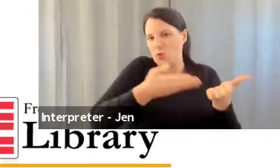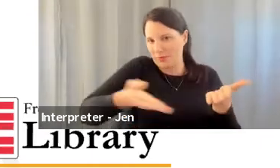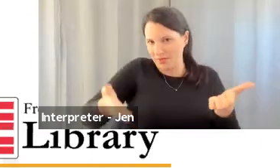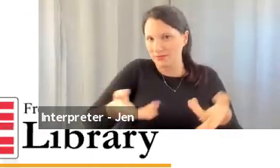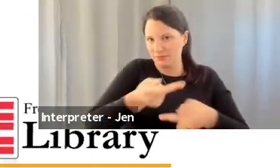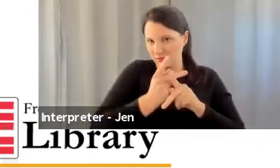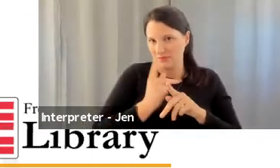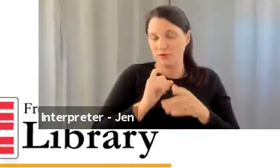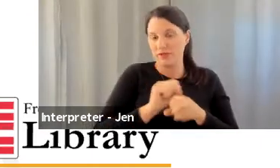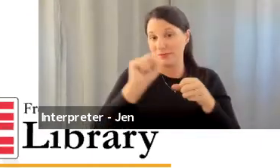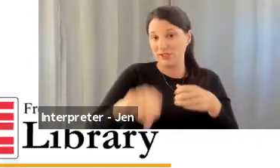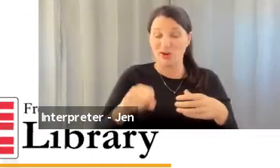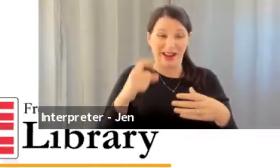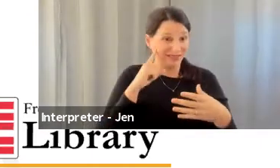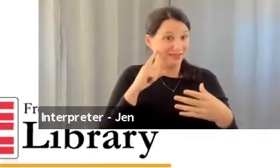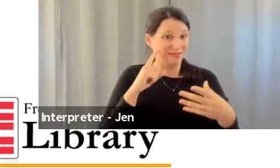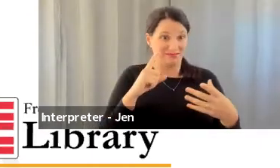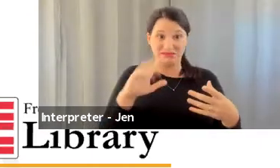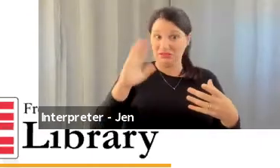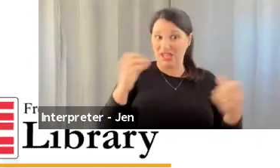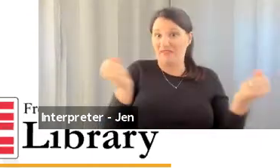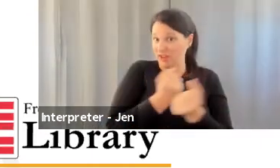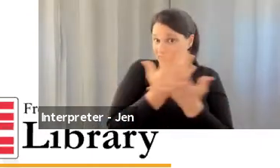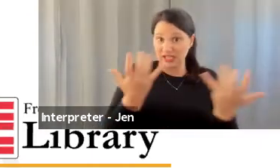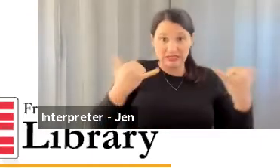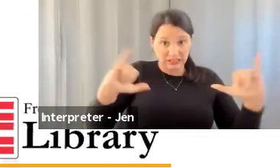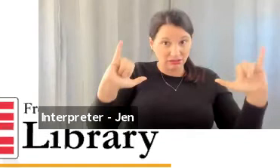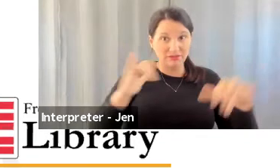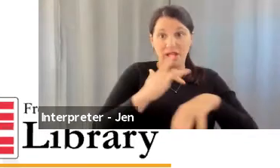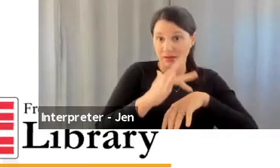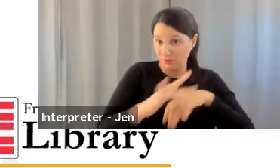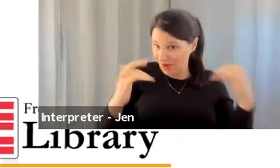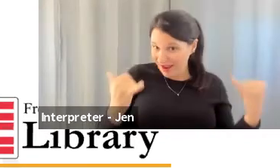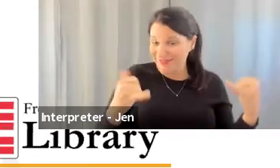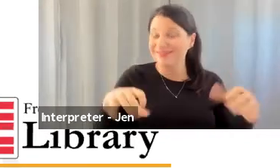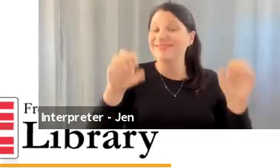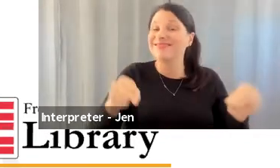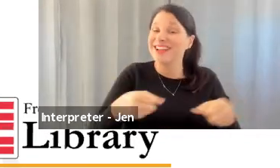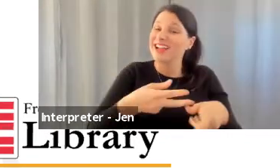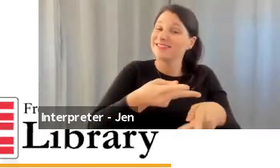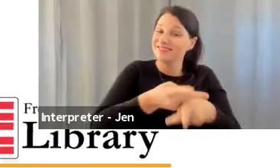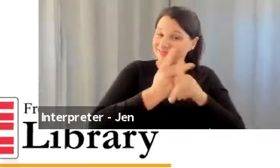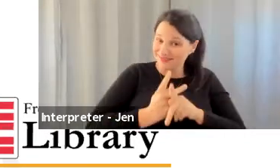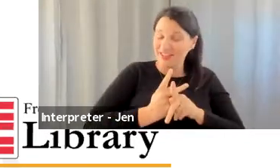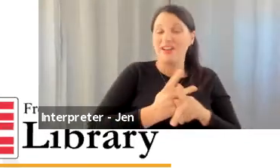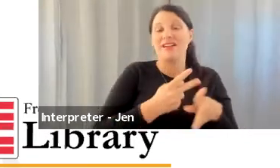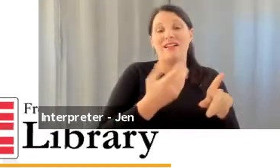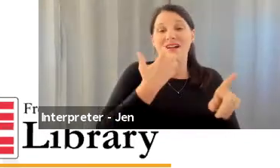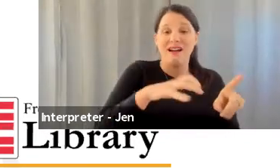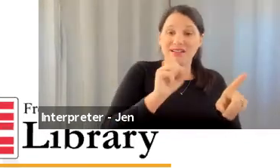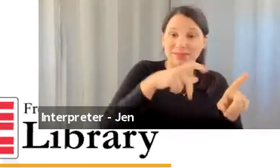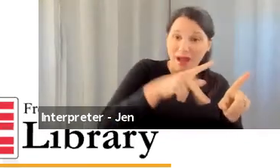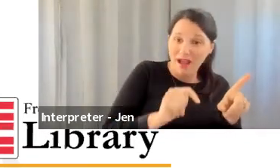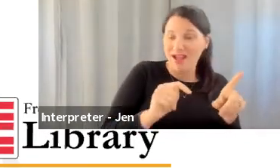we still have everything available. So you can check out a hotspot and an iPad, or a hotspot and a laptop,